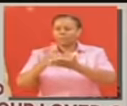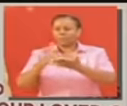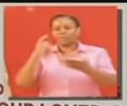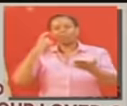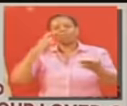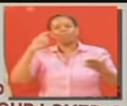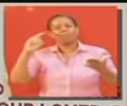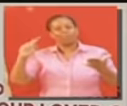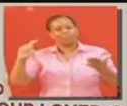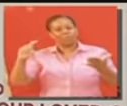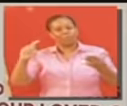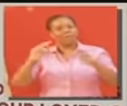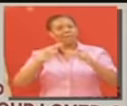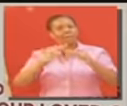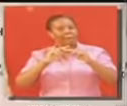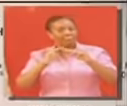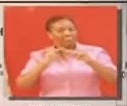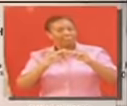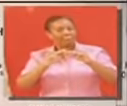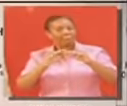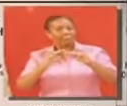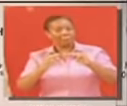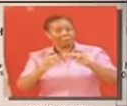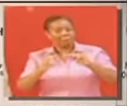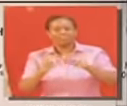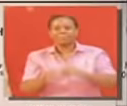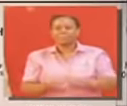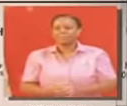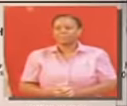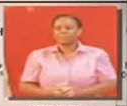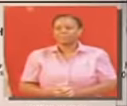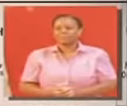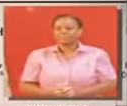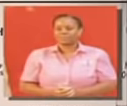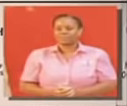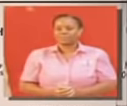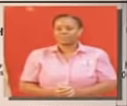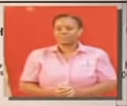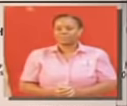much. And we're ready now for Newsday. Please pose your questions.